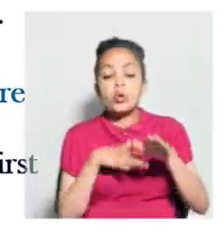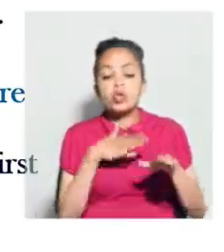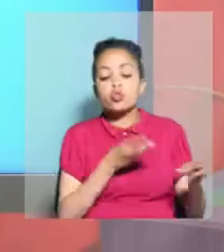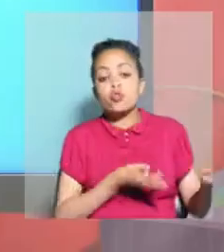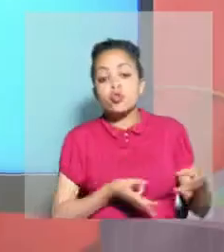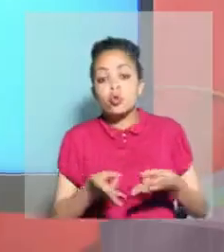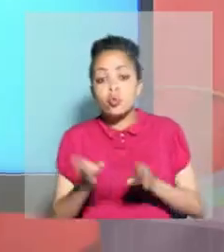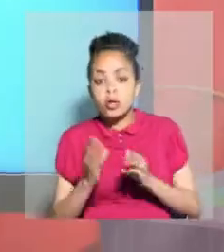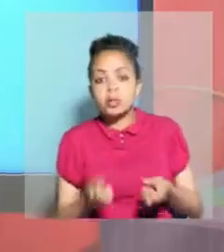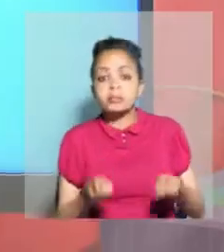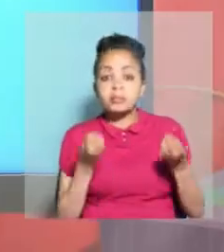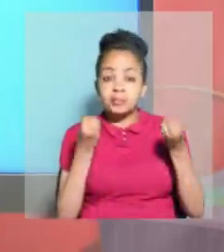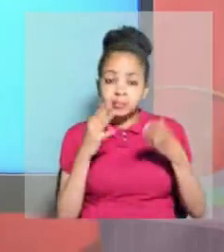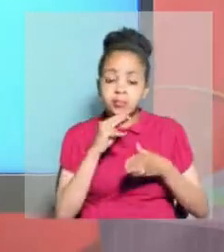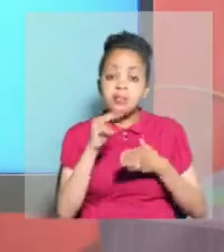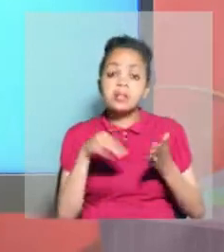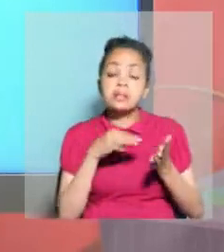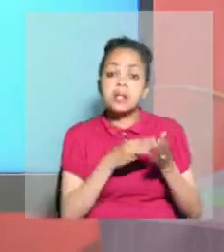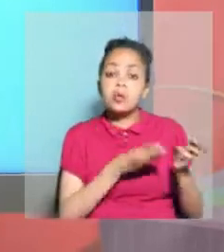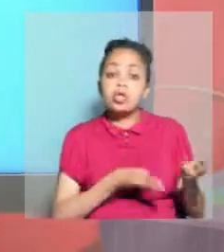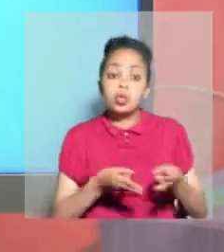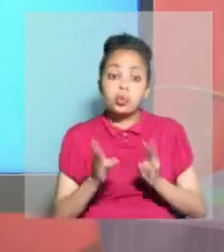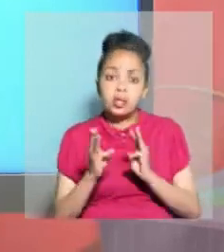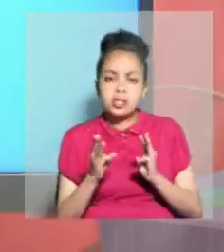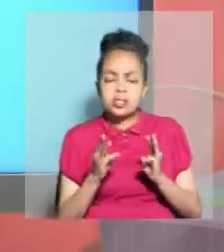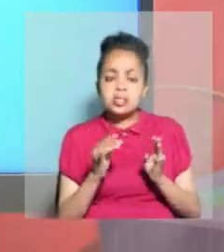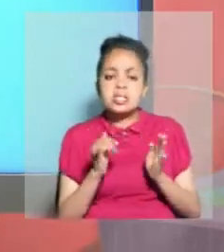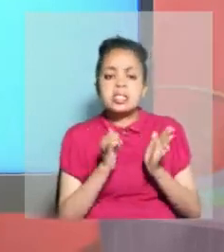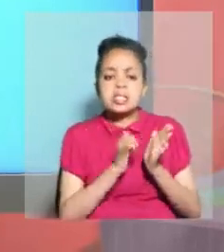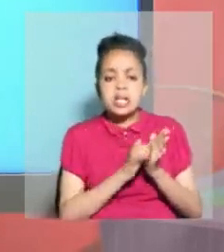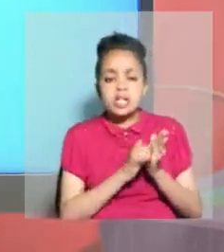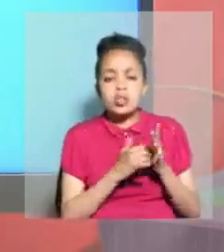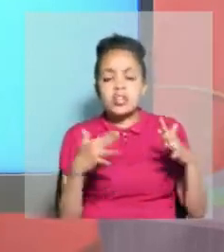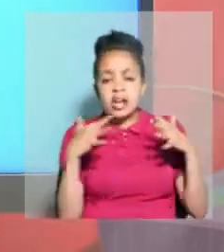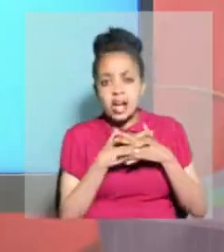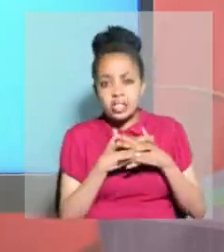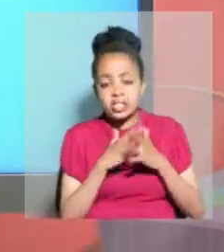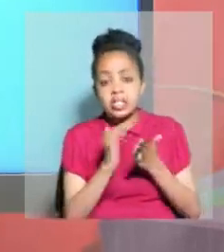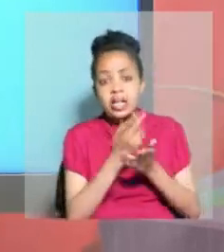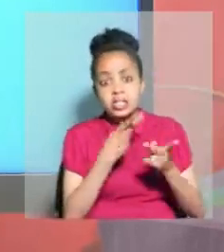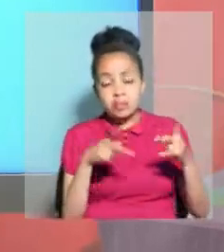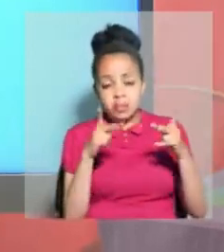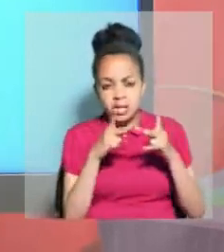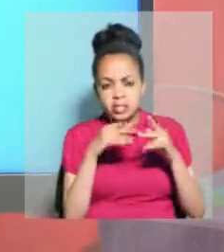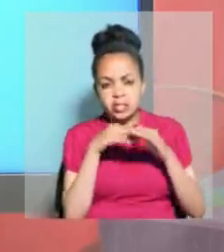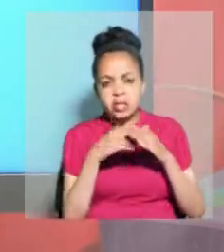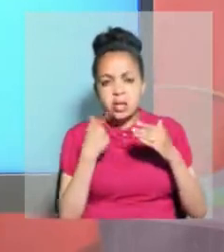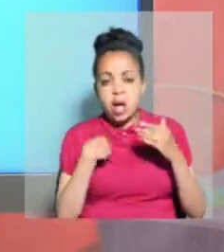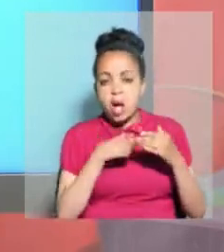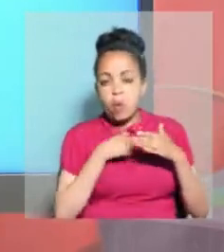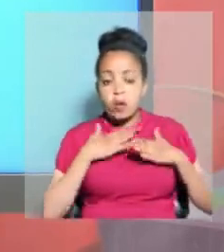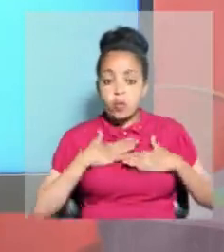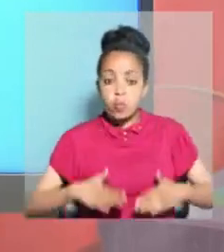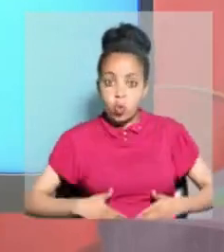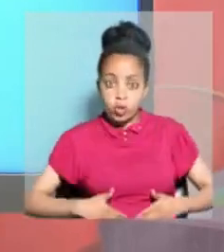pathway, in many metabolic pathways. There is a series of reactions that can be takes place in our body to